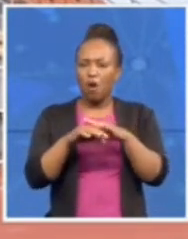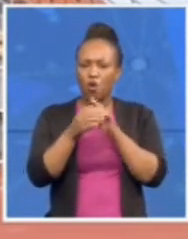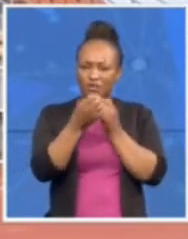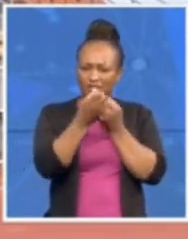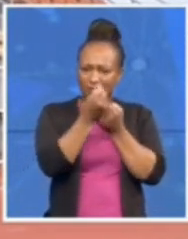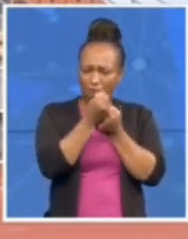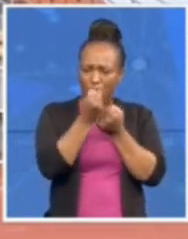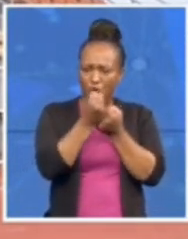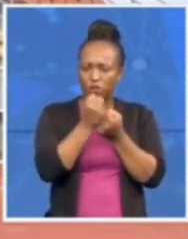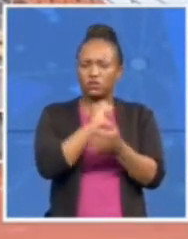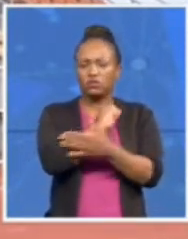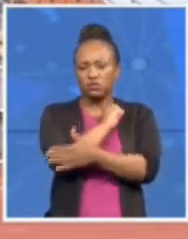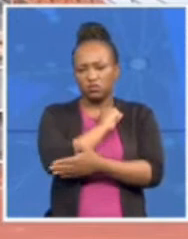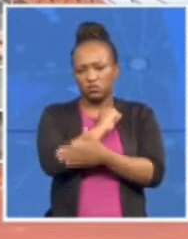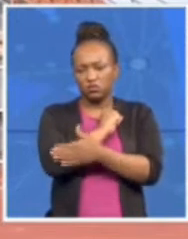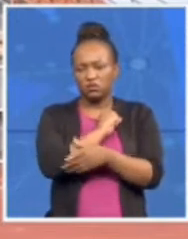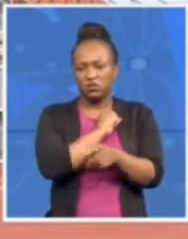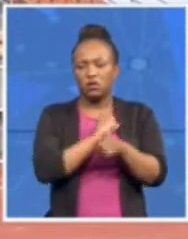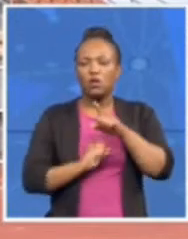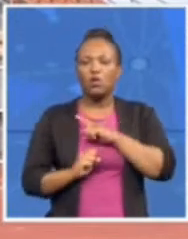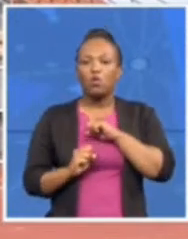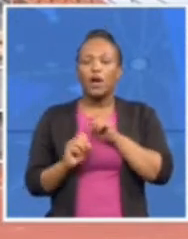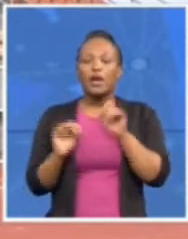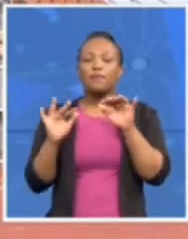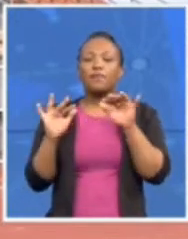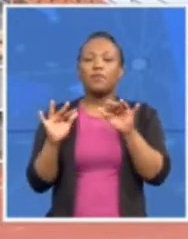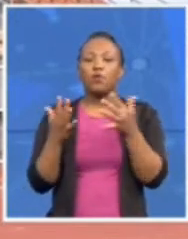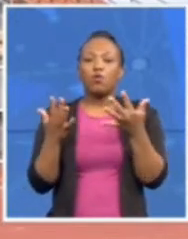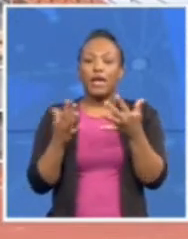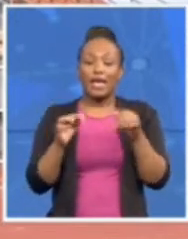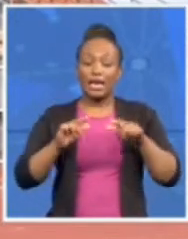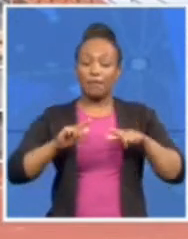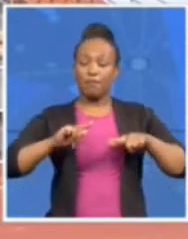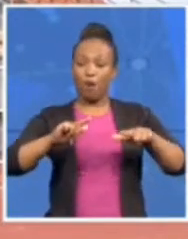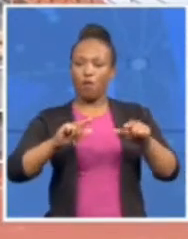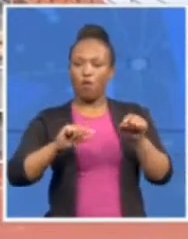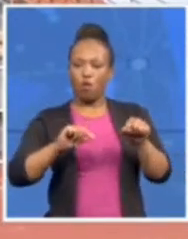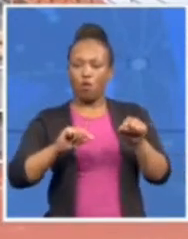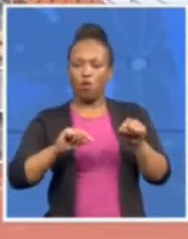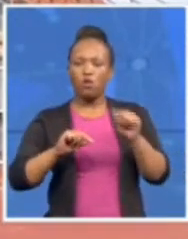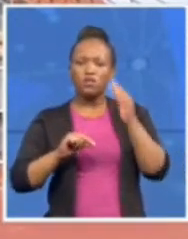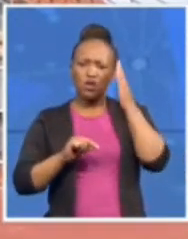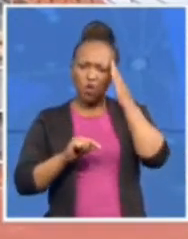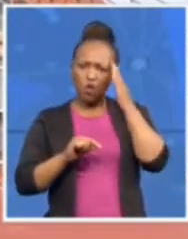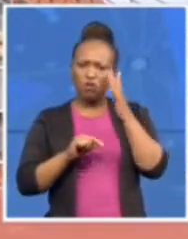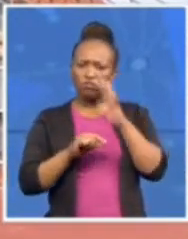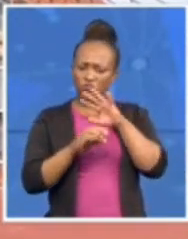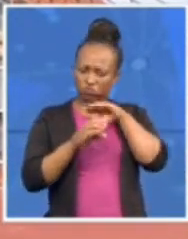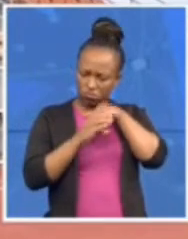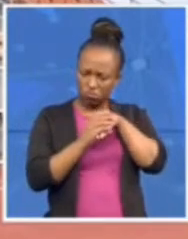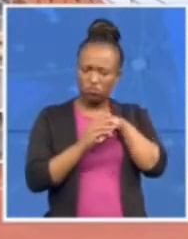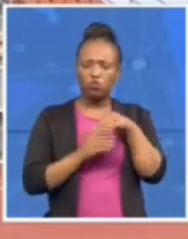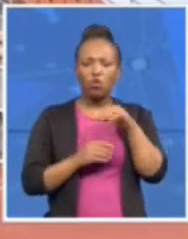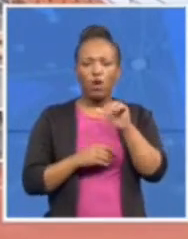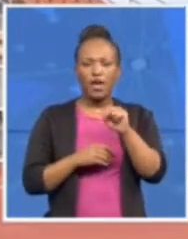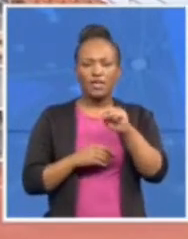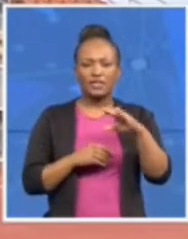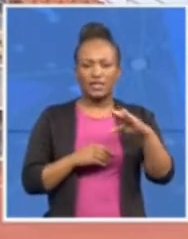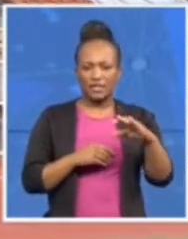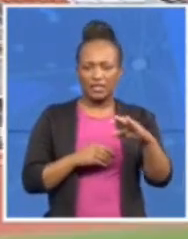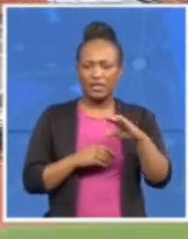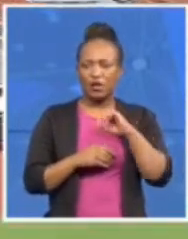the people of this province knows themselves as the African National Congress, that the African National Congress is them and they are the